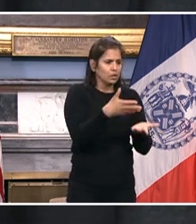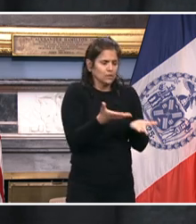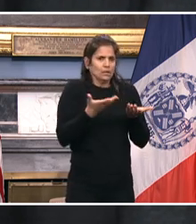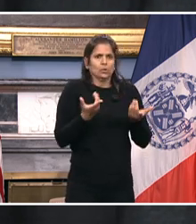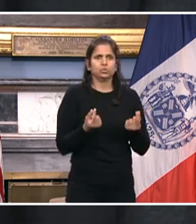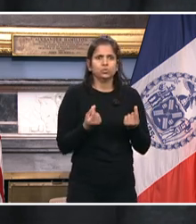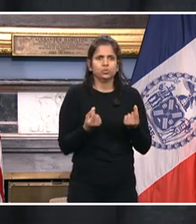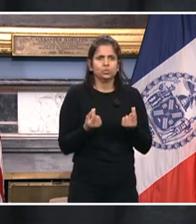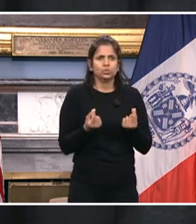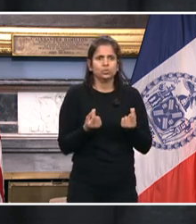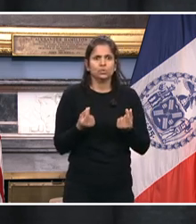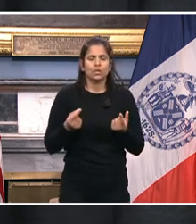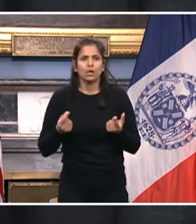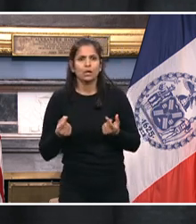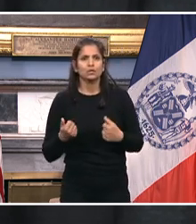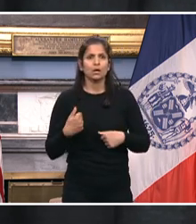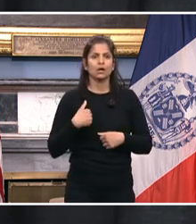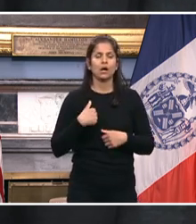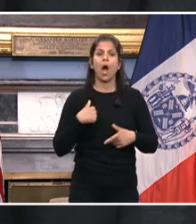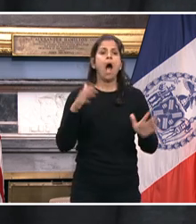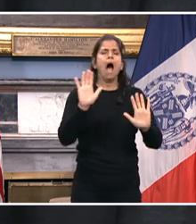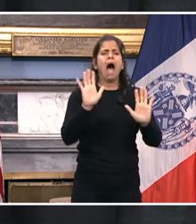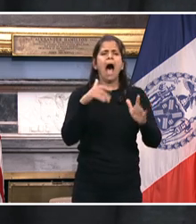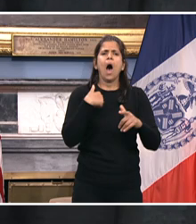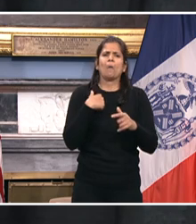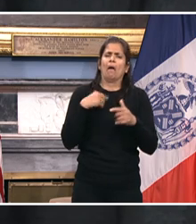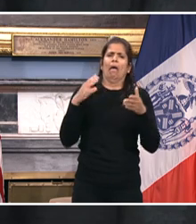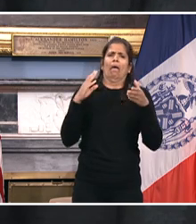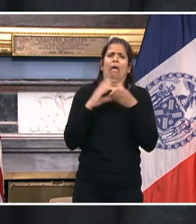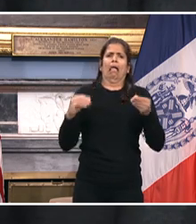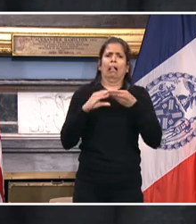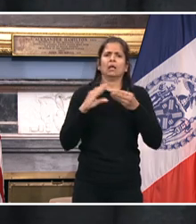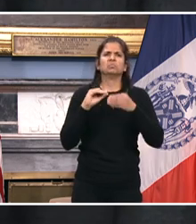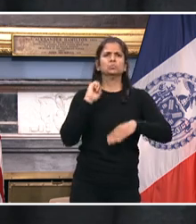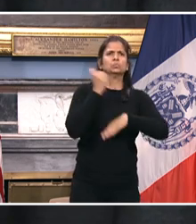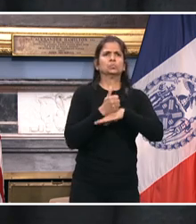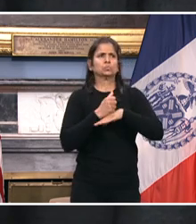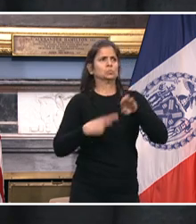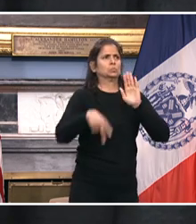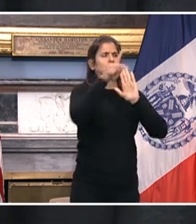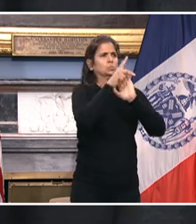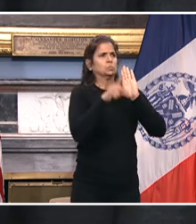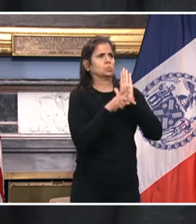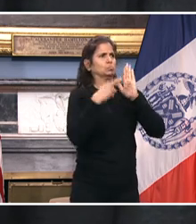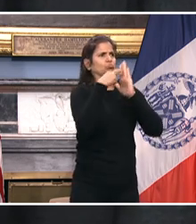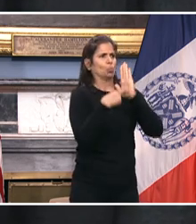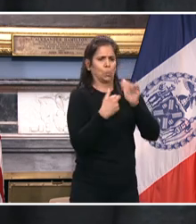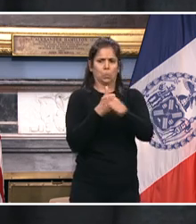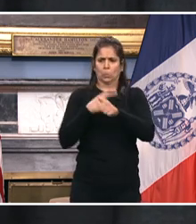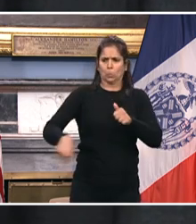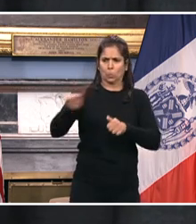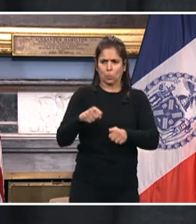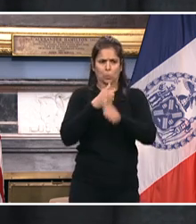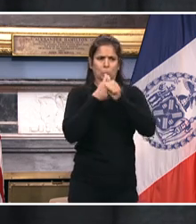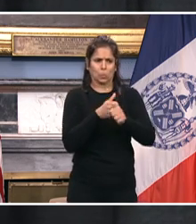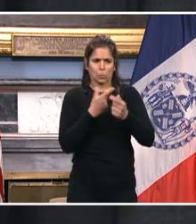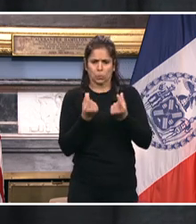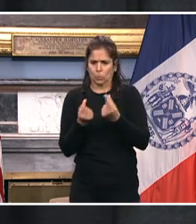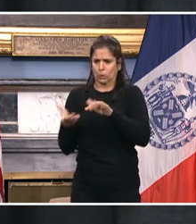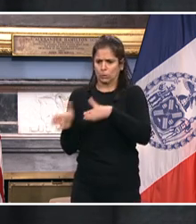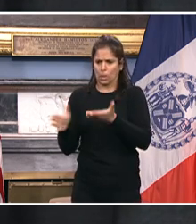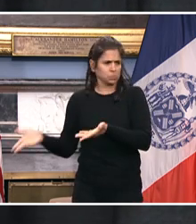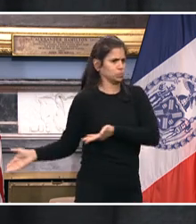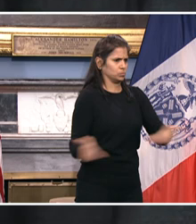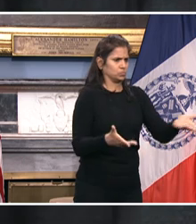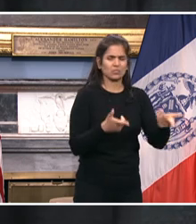it and keep it a very broad, respectful conversation. So what we have seen is an